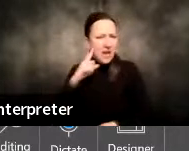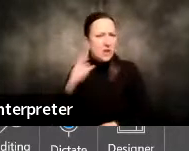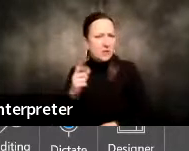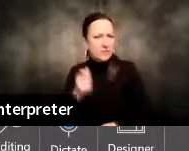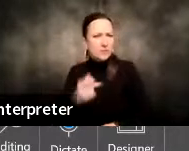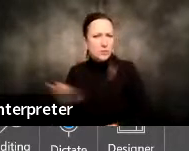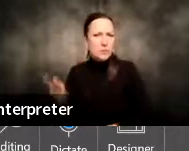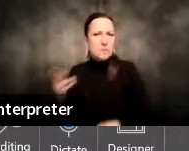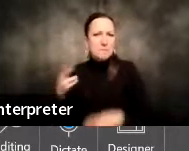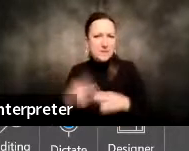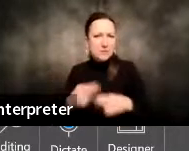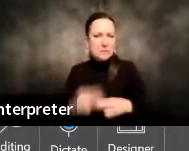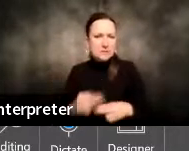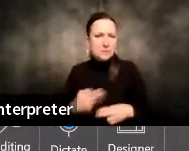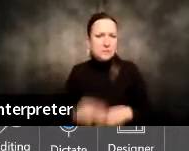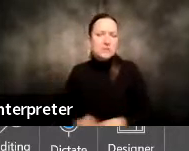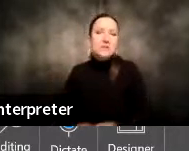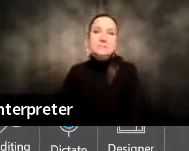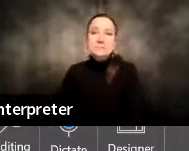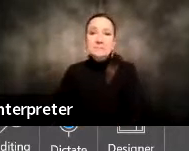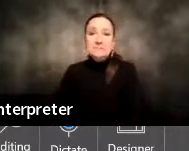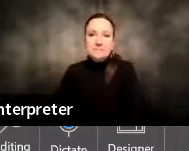tonight. Mm-hmm.